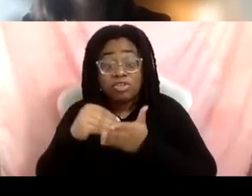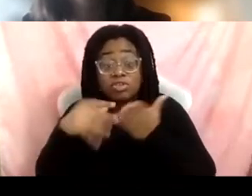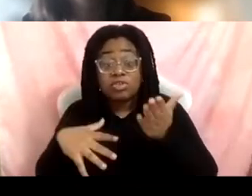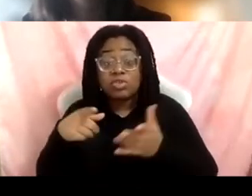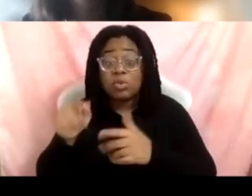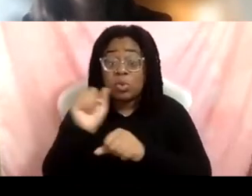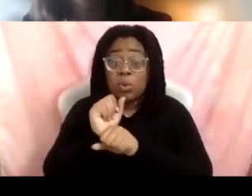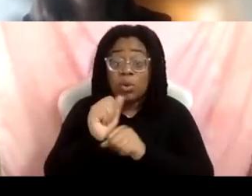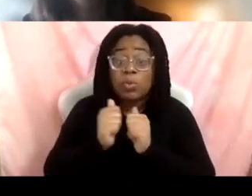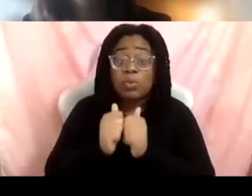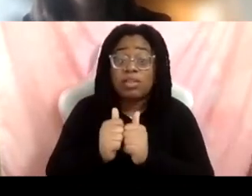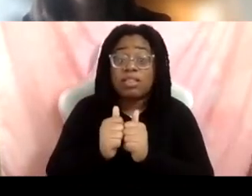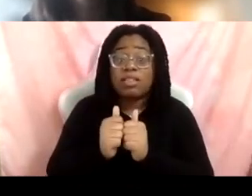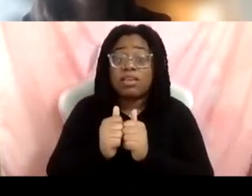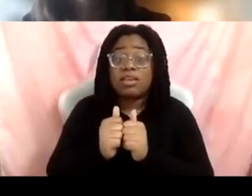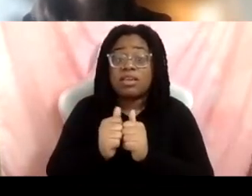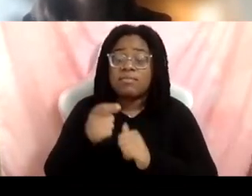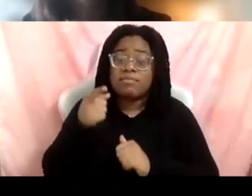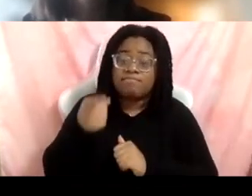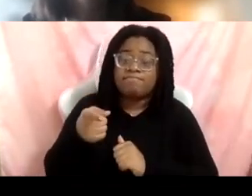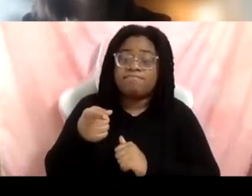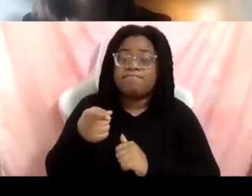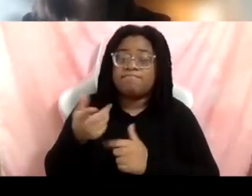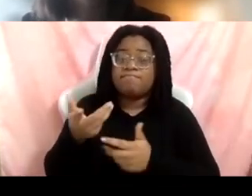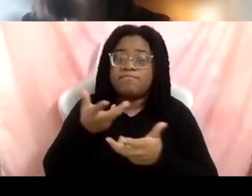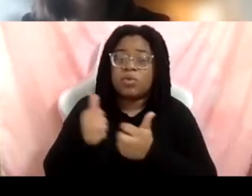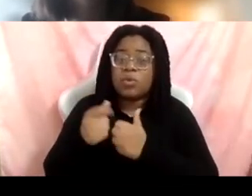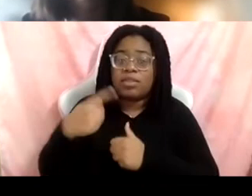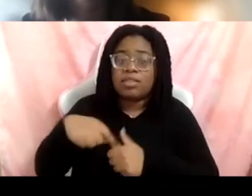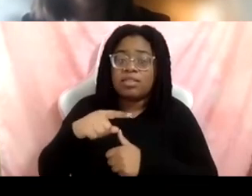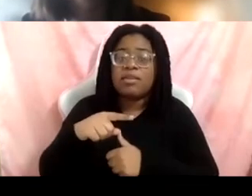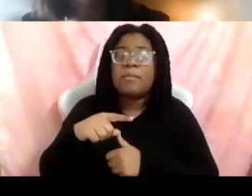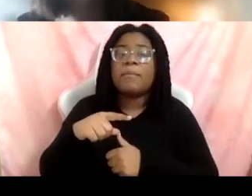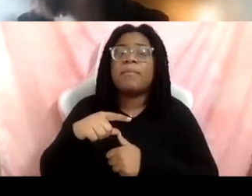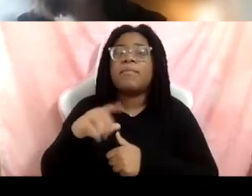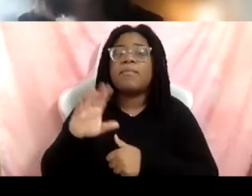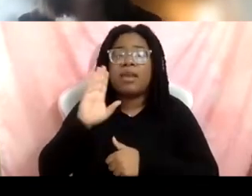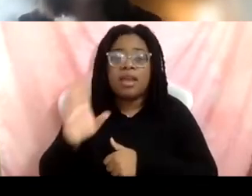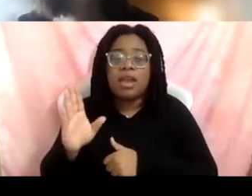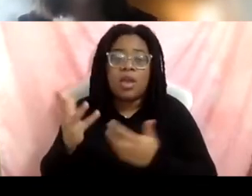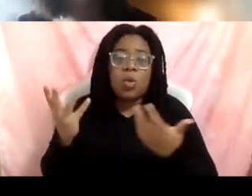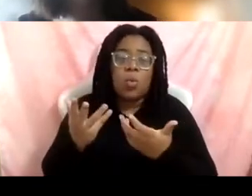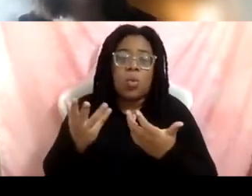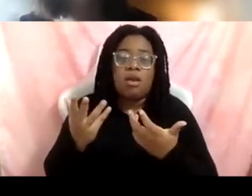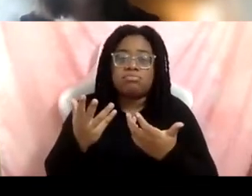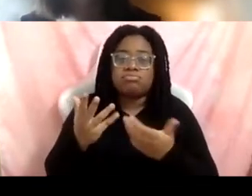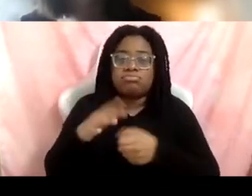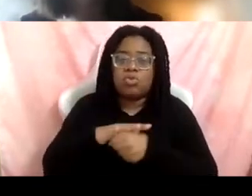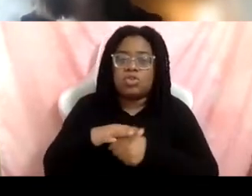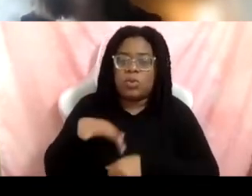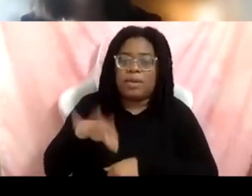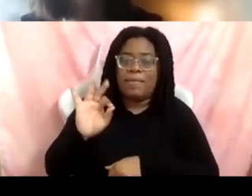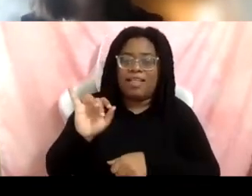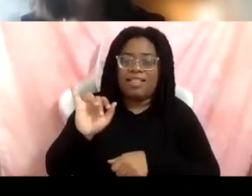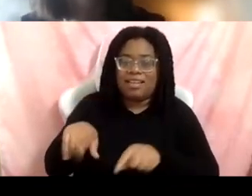working with, and discussing with them, hey, what locations can we pick that are also accessible